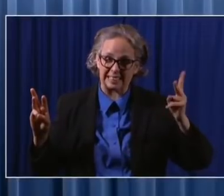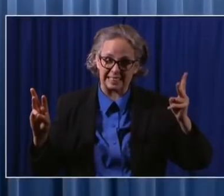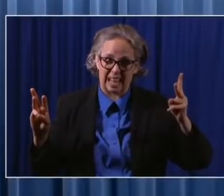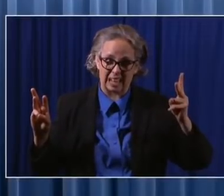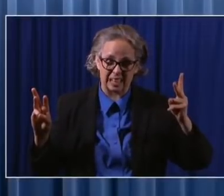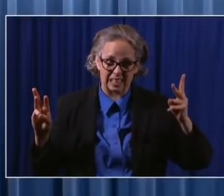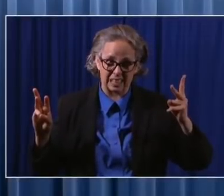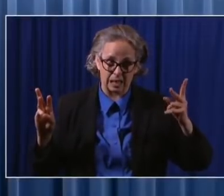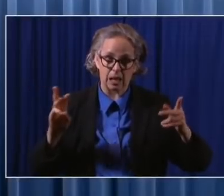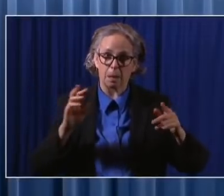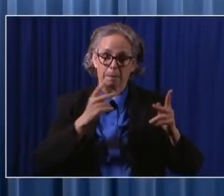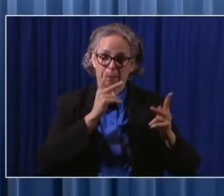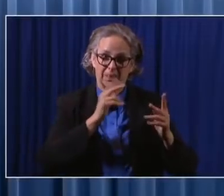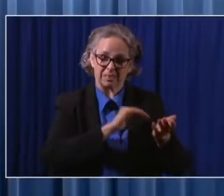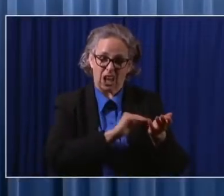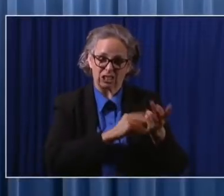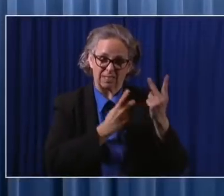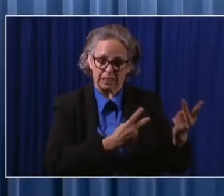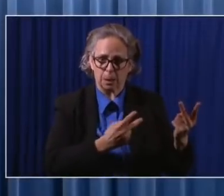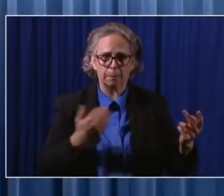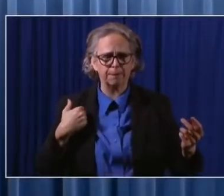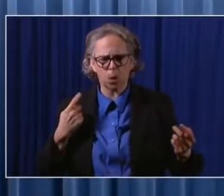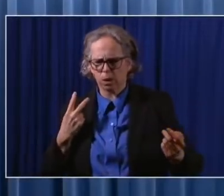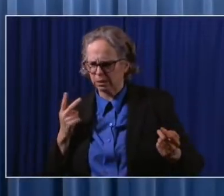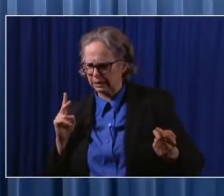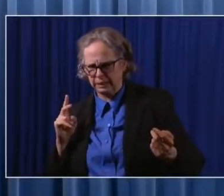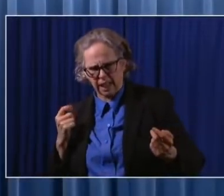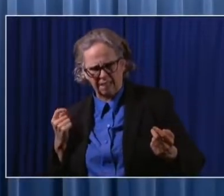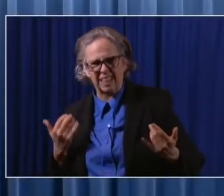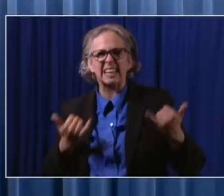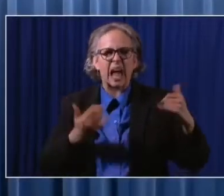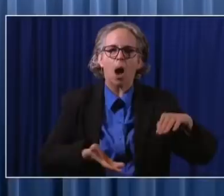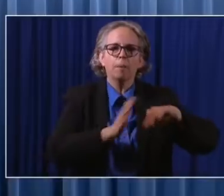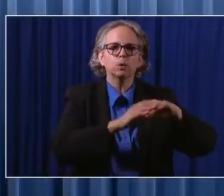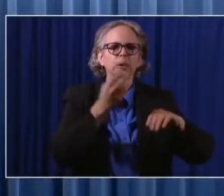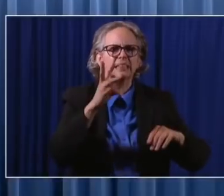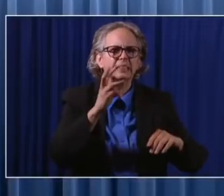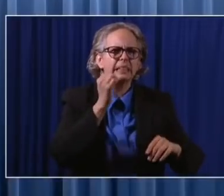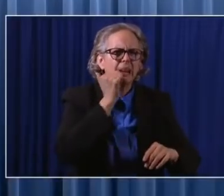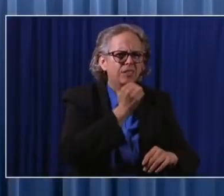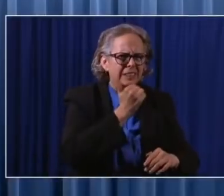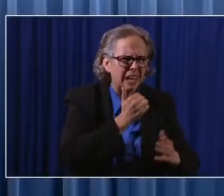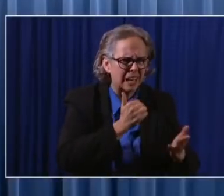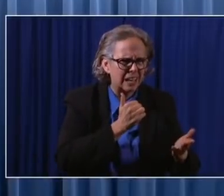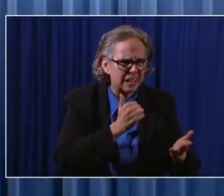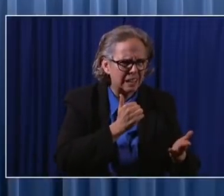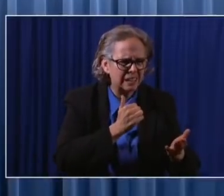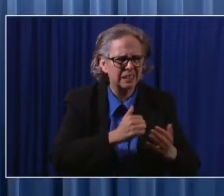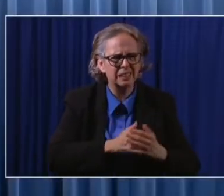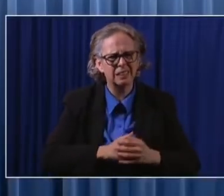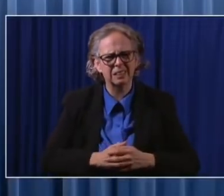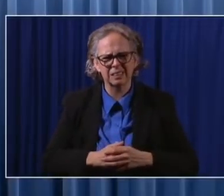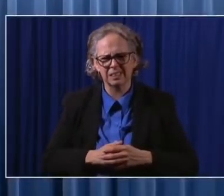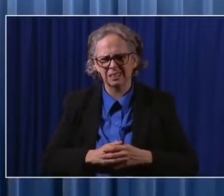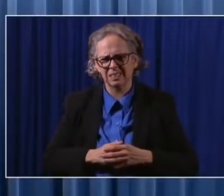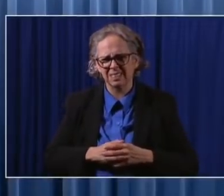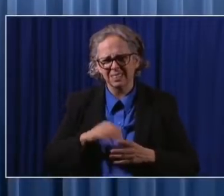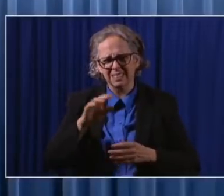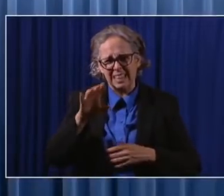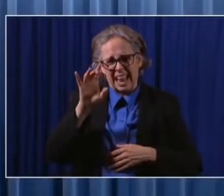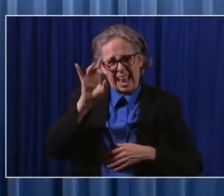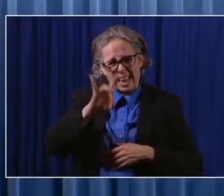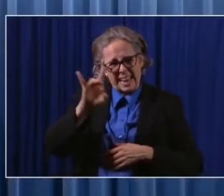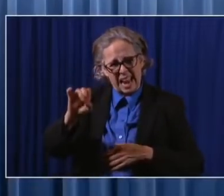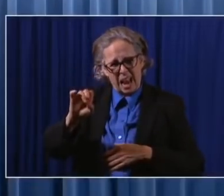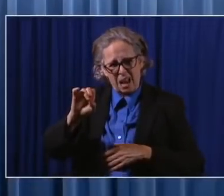from 11 to 16 per day. In recent weeks, over 88% of the cases are not in congregate settings, signaling significant